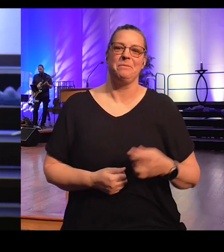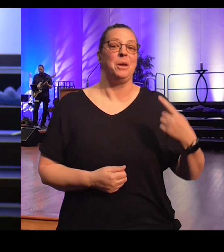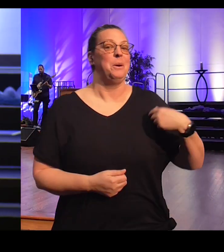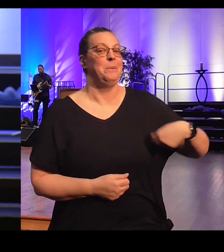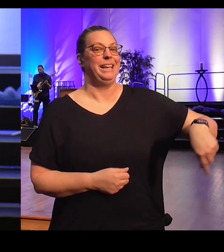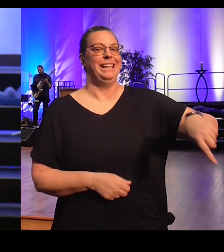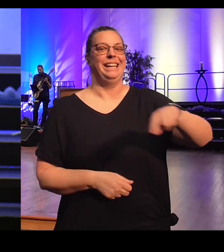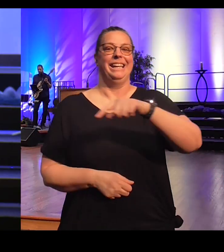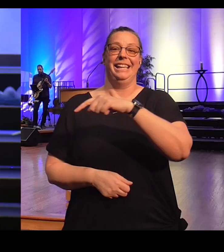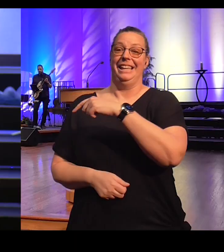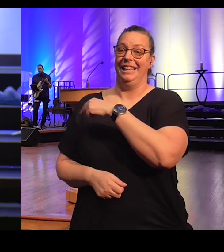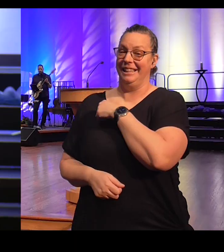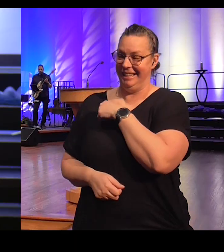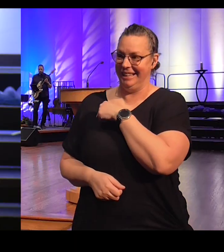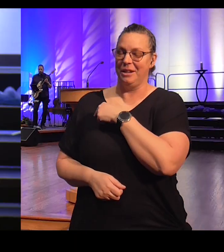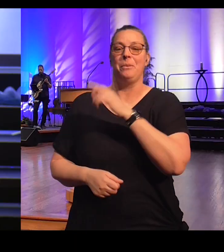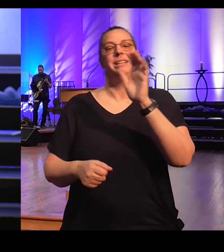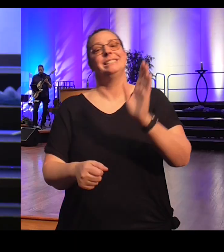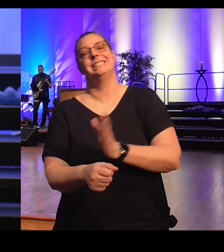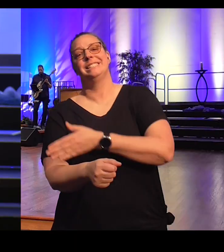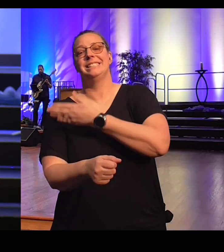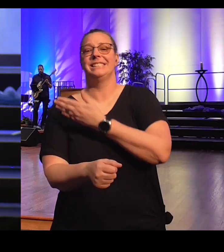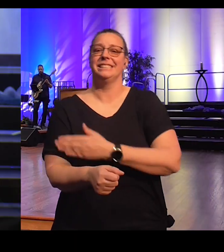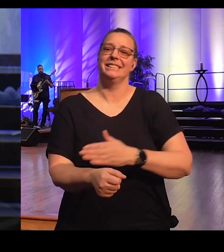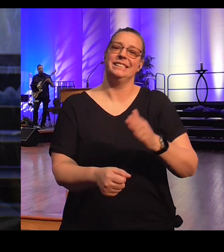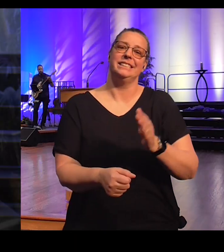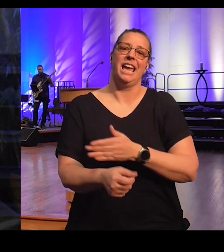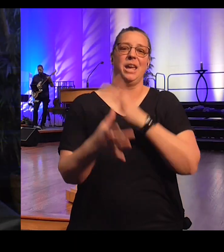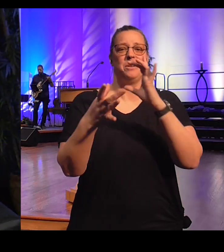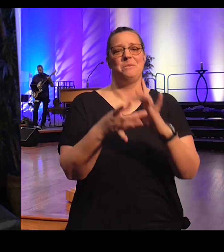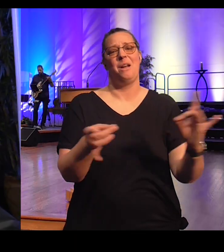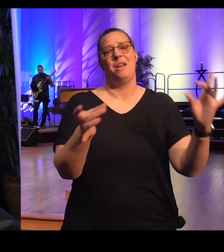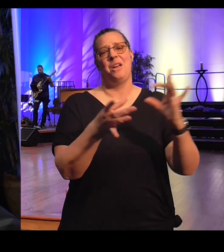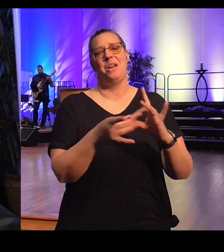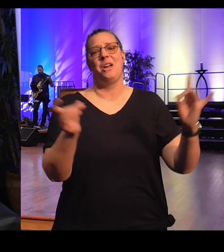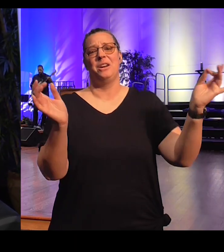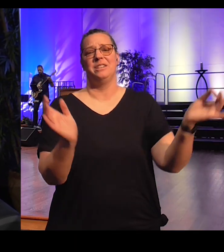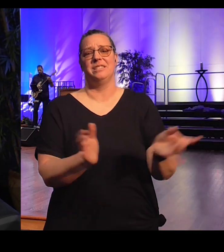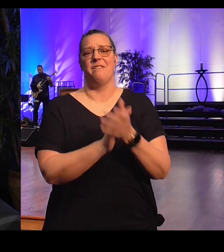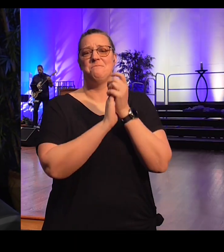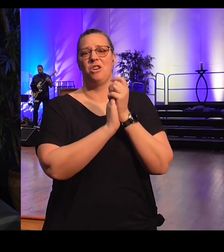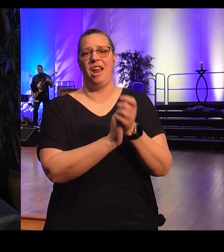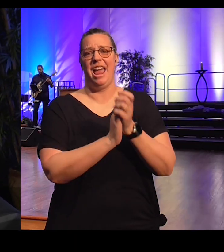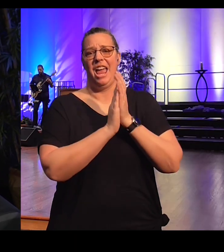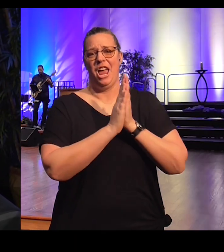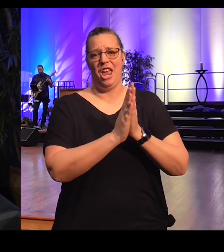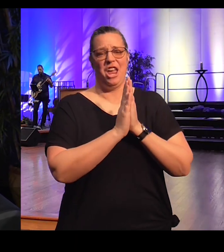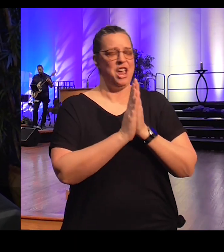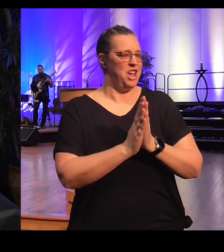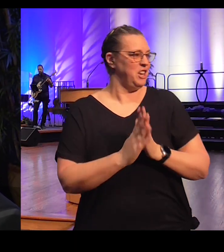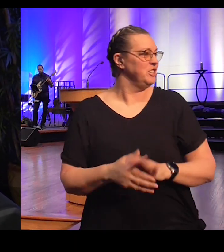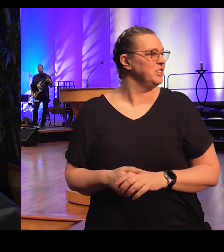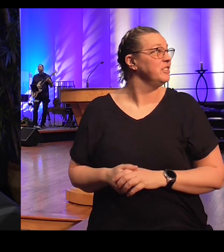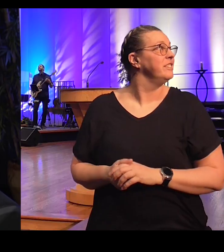celebration. We sing with words of prayer.